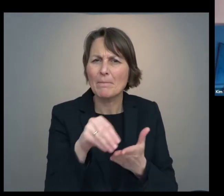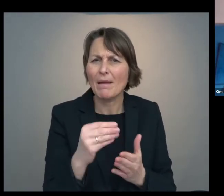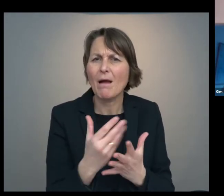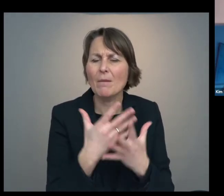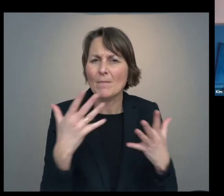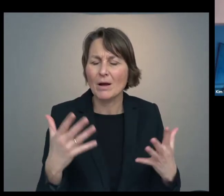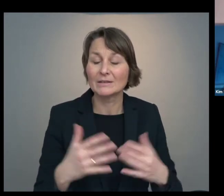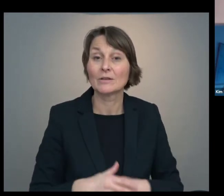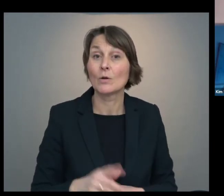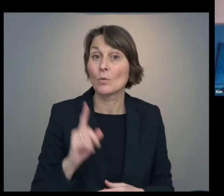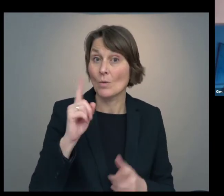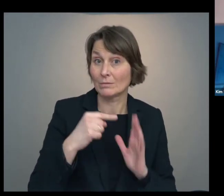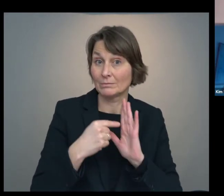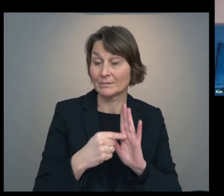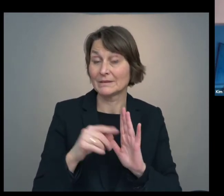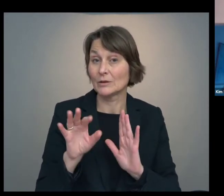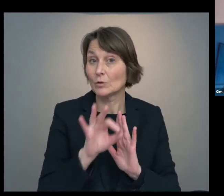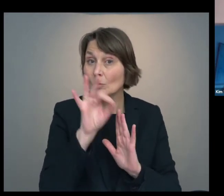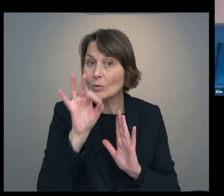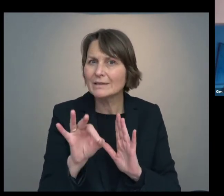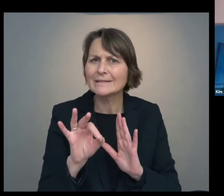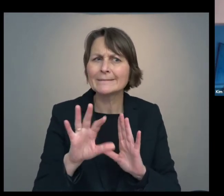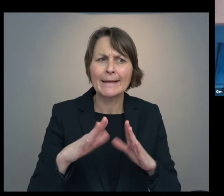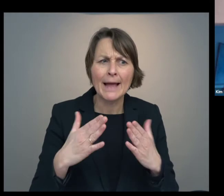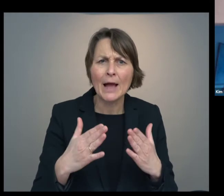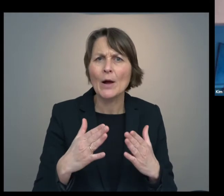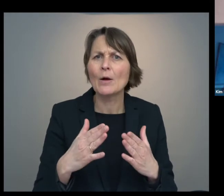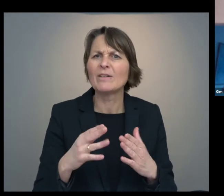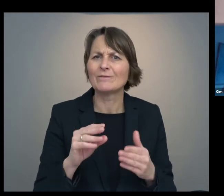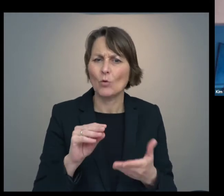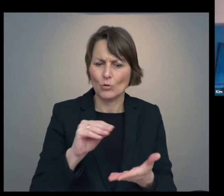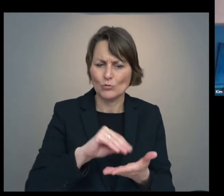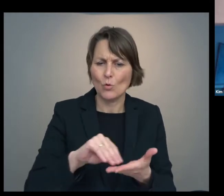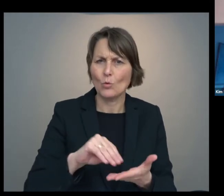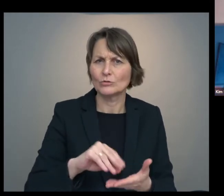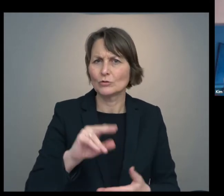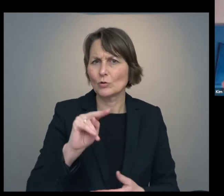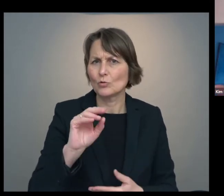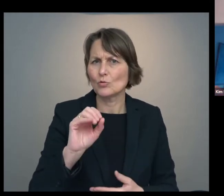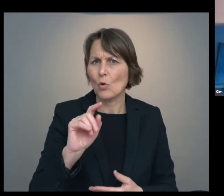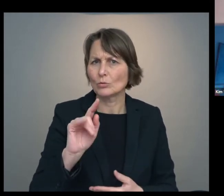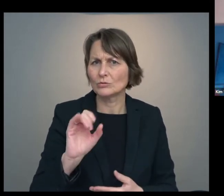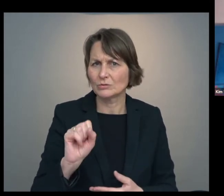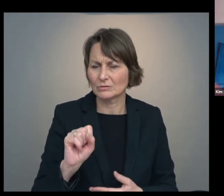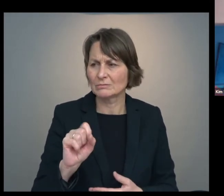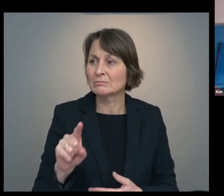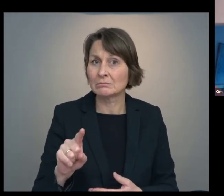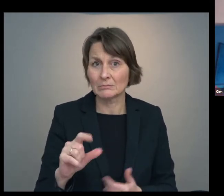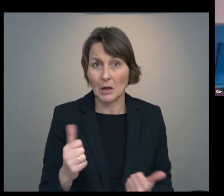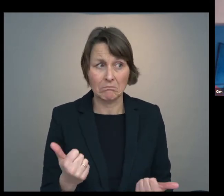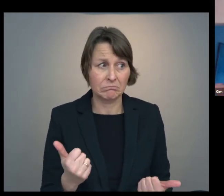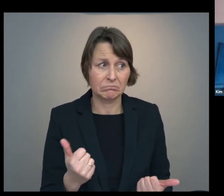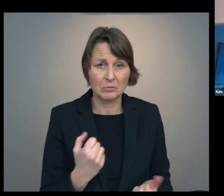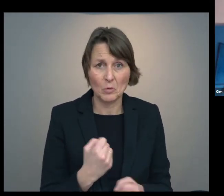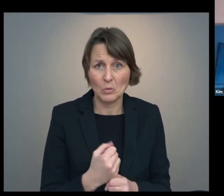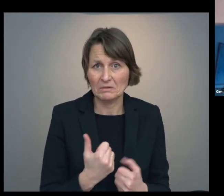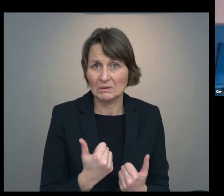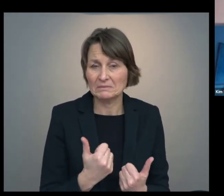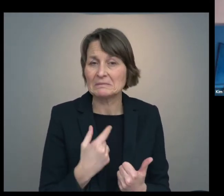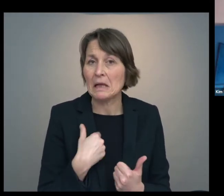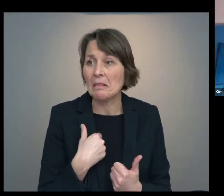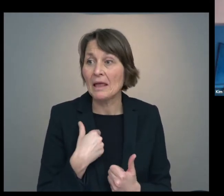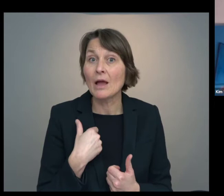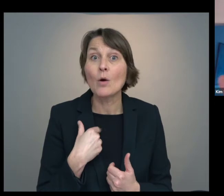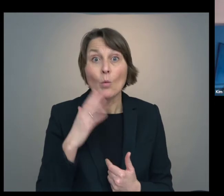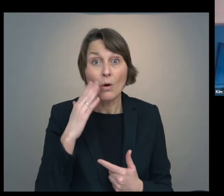pricing. One of them being why we price on notes. Well, it works for us, so that's why